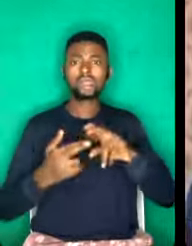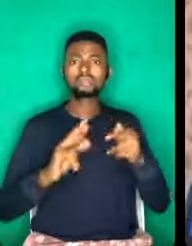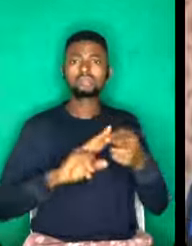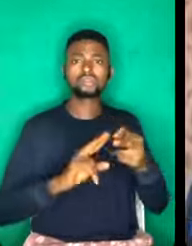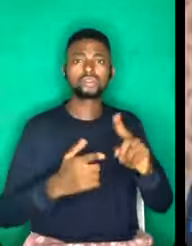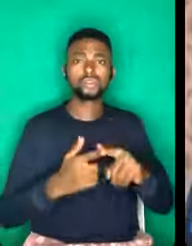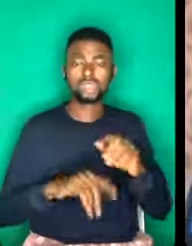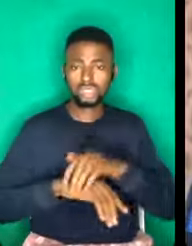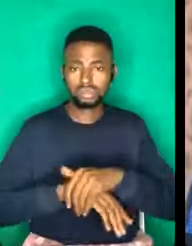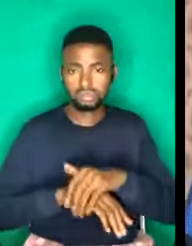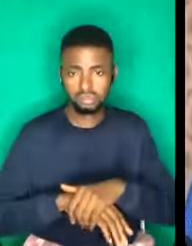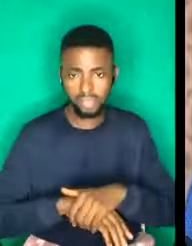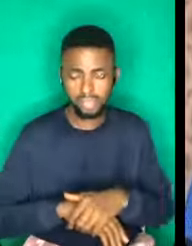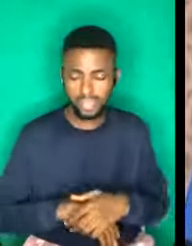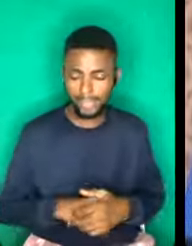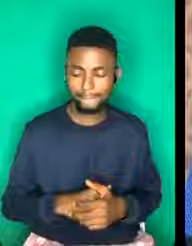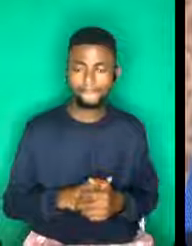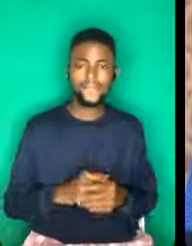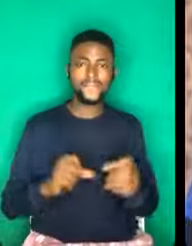about it.